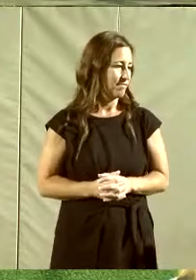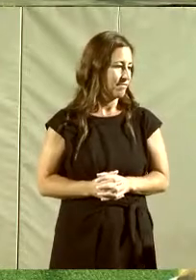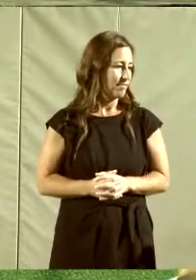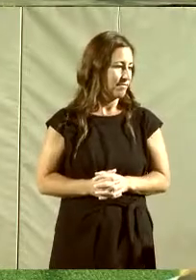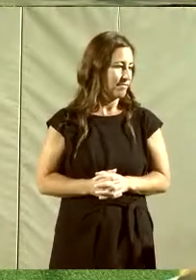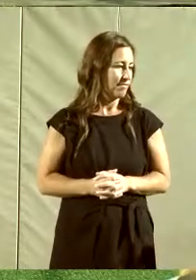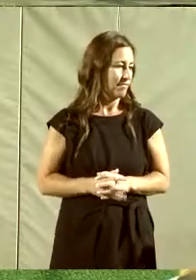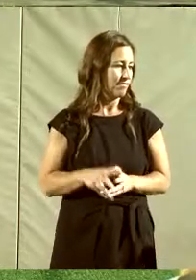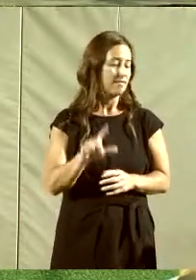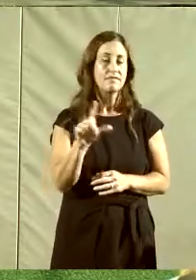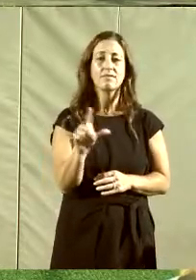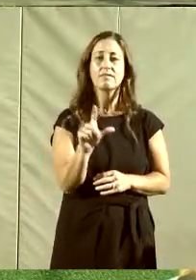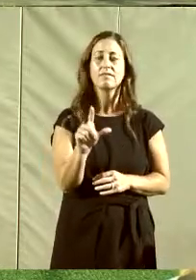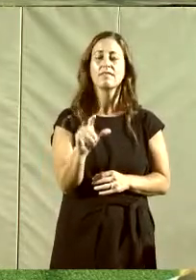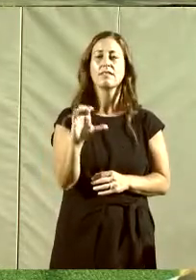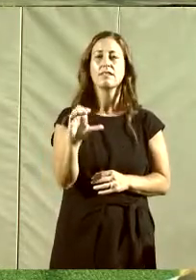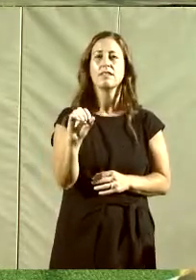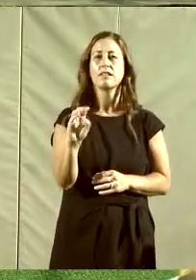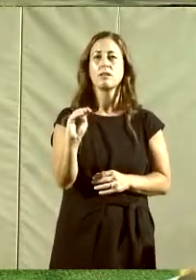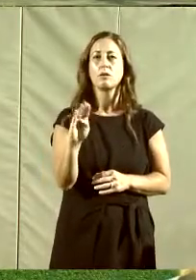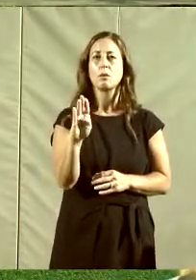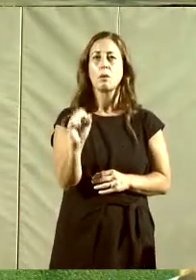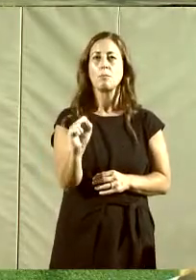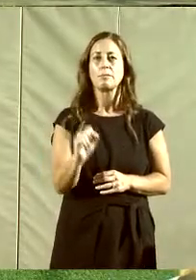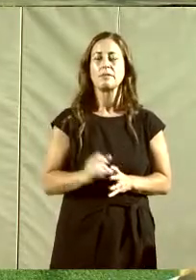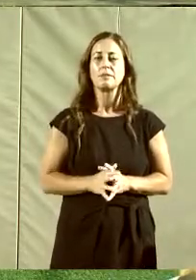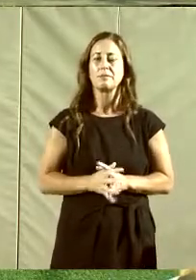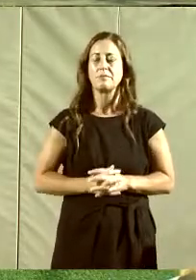Lillian Marie Combs.